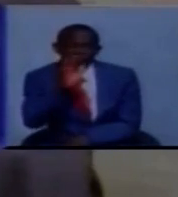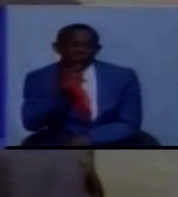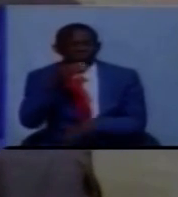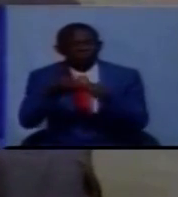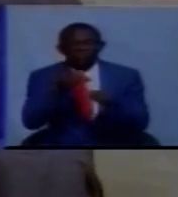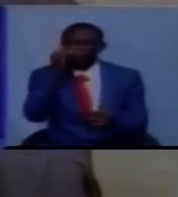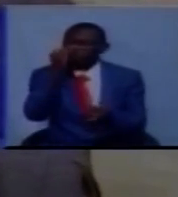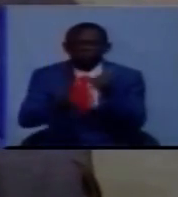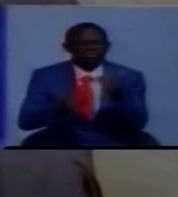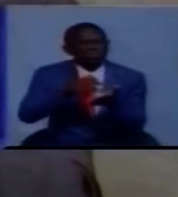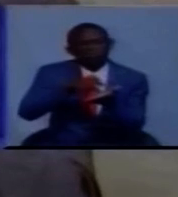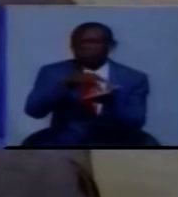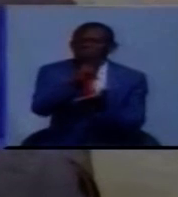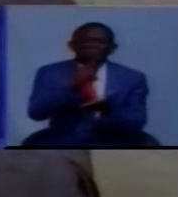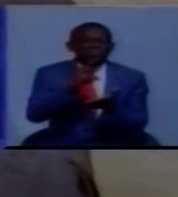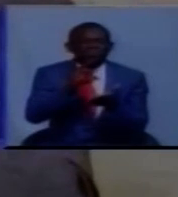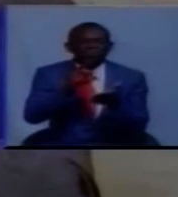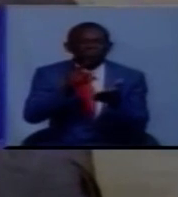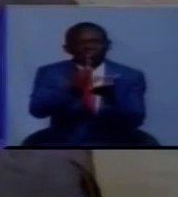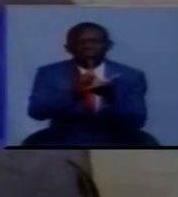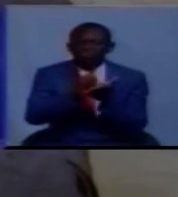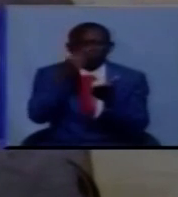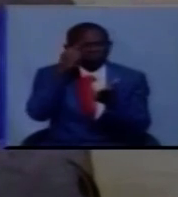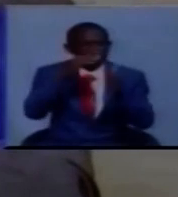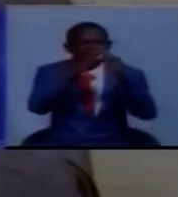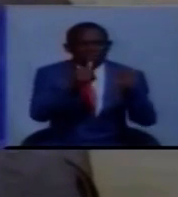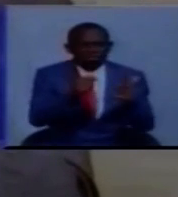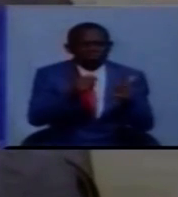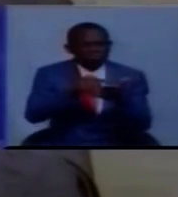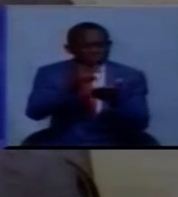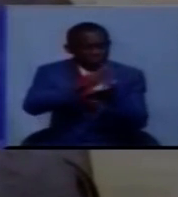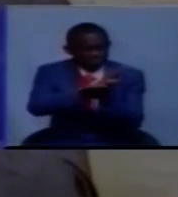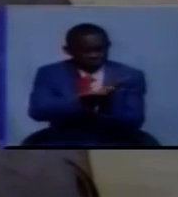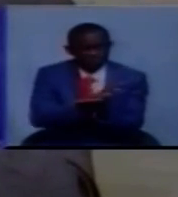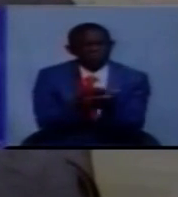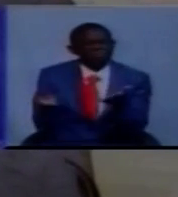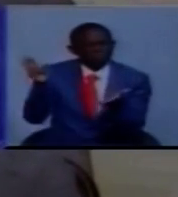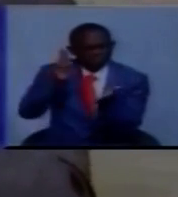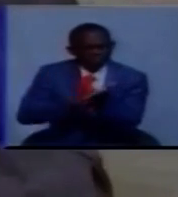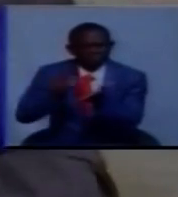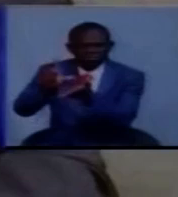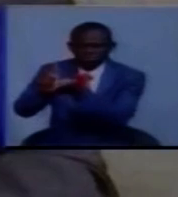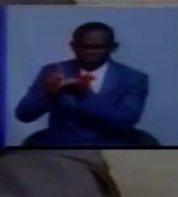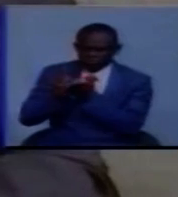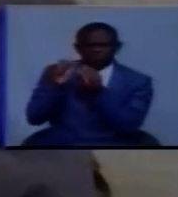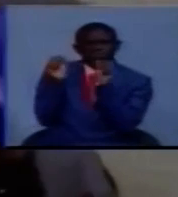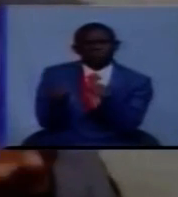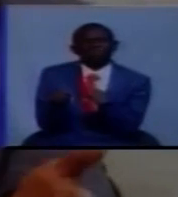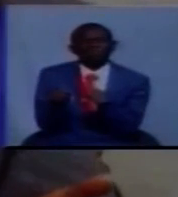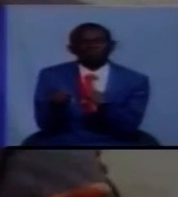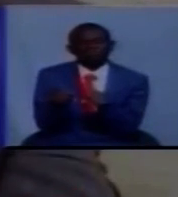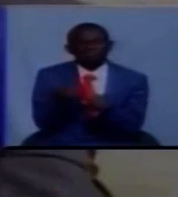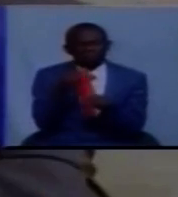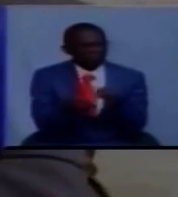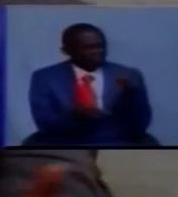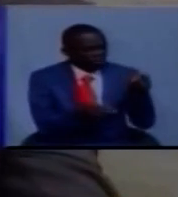house and get another mortgage, so that by the time you'll be retiring in 5 years time, you will not be destitute like what